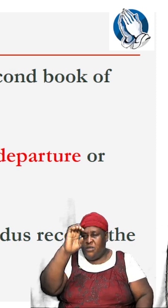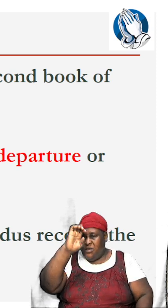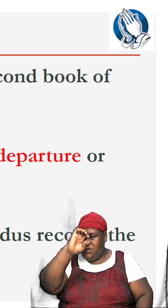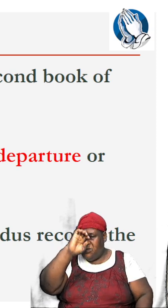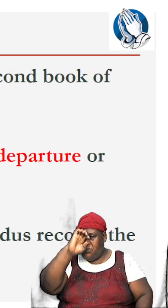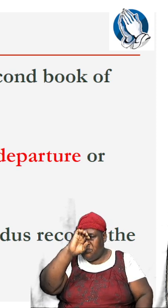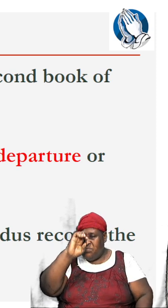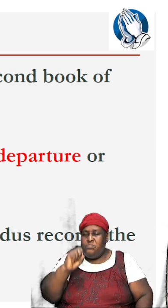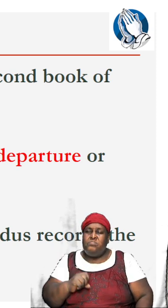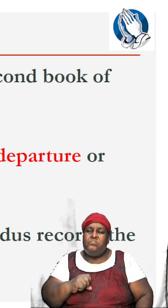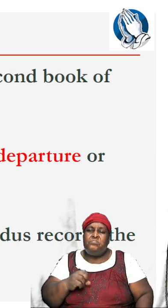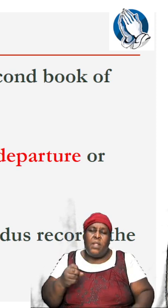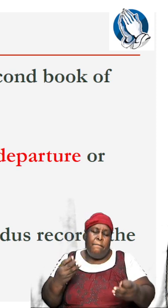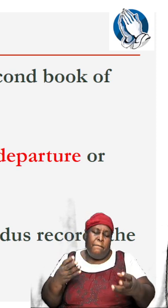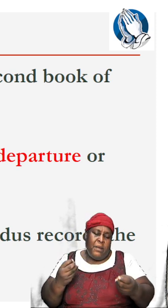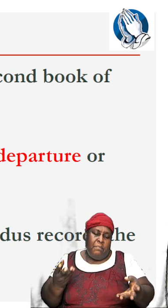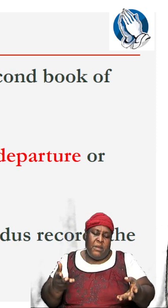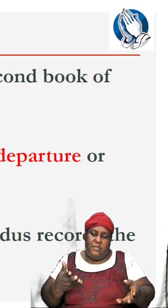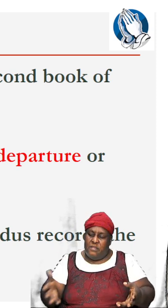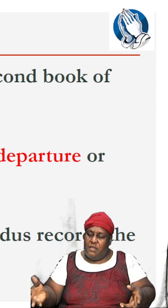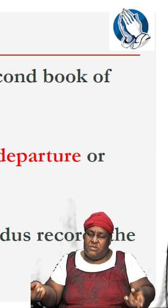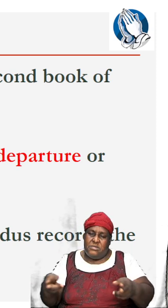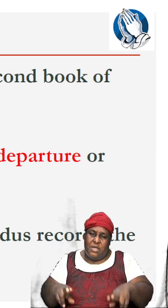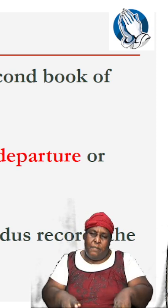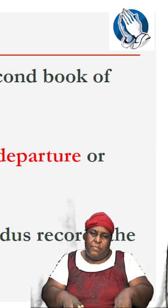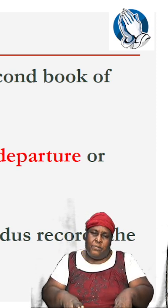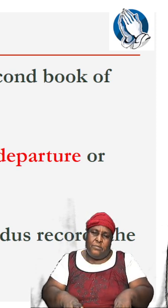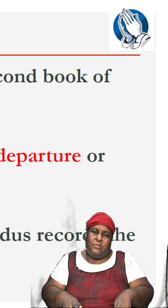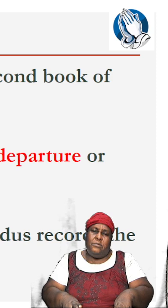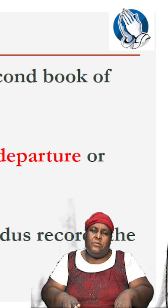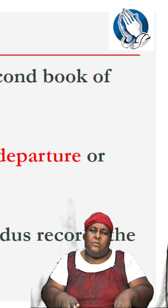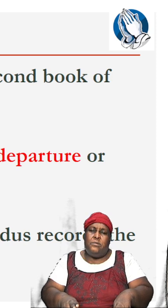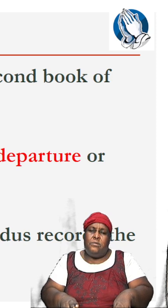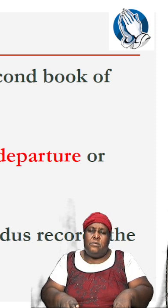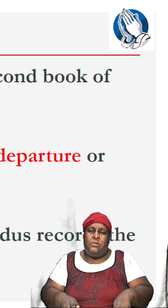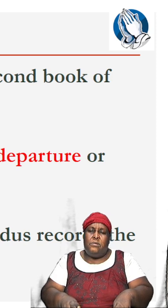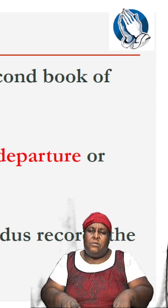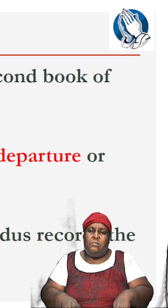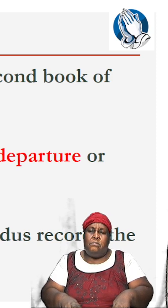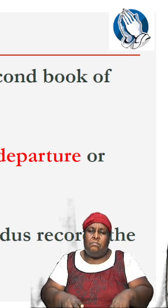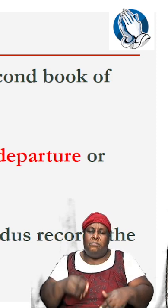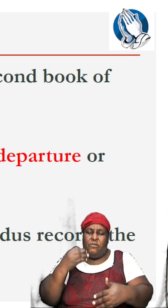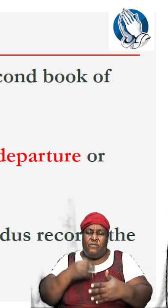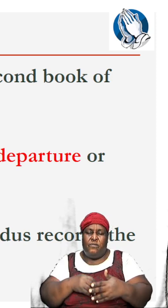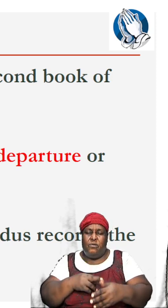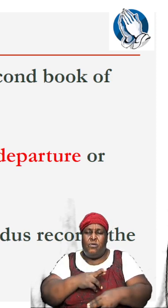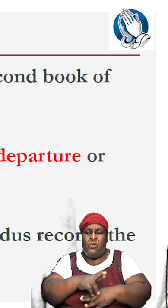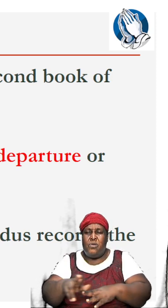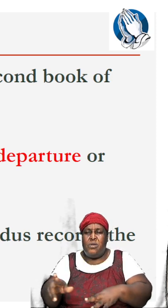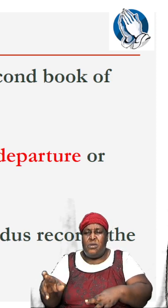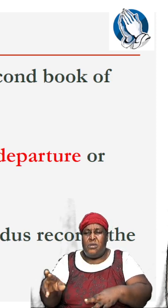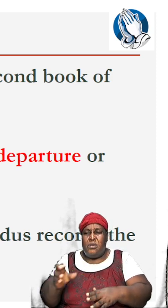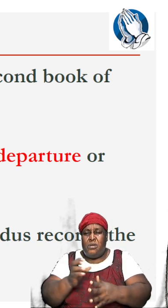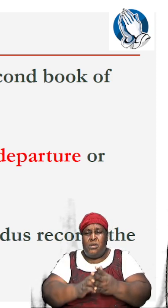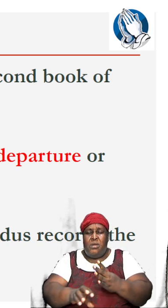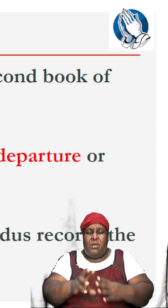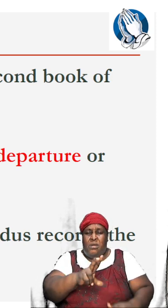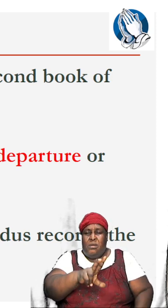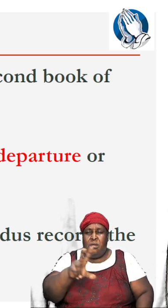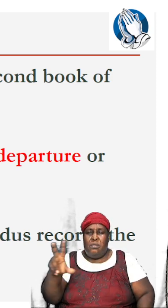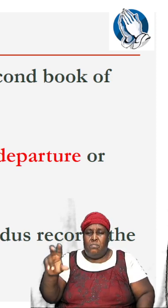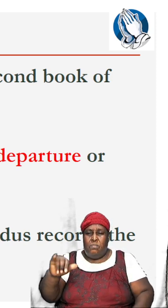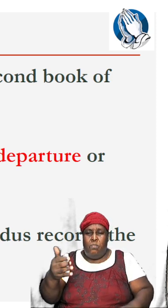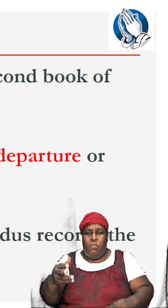events that took place before we actually reach chapter 33 that we just